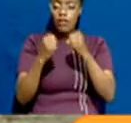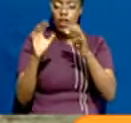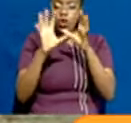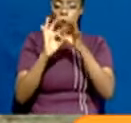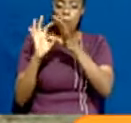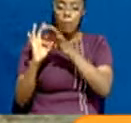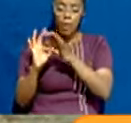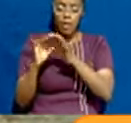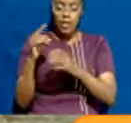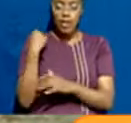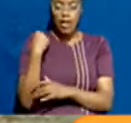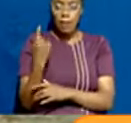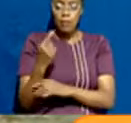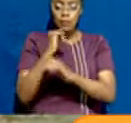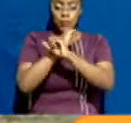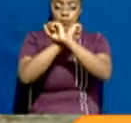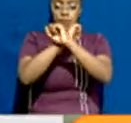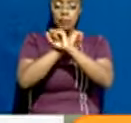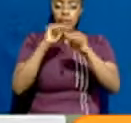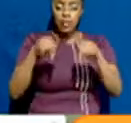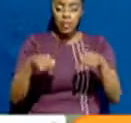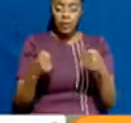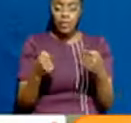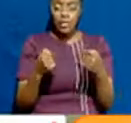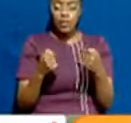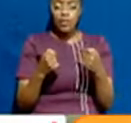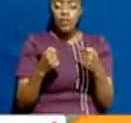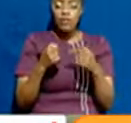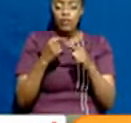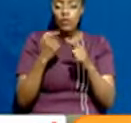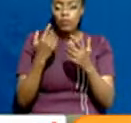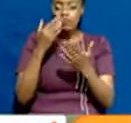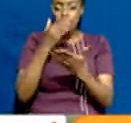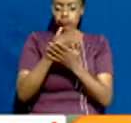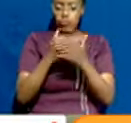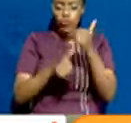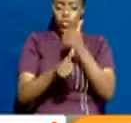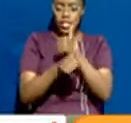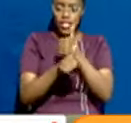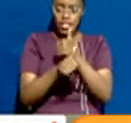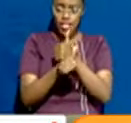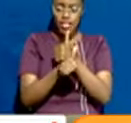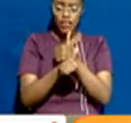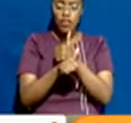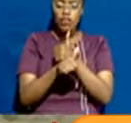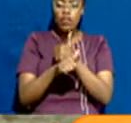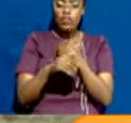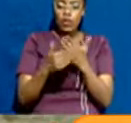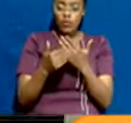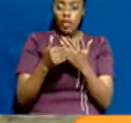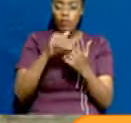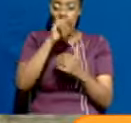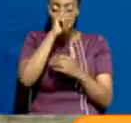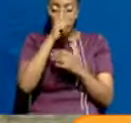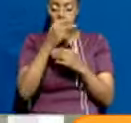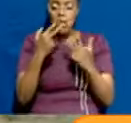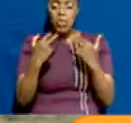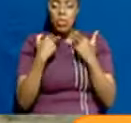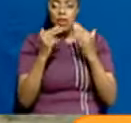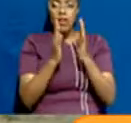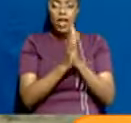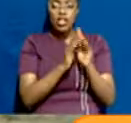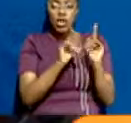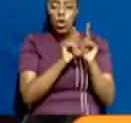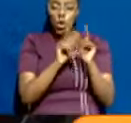combined numbers to protect ourselves from the very real dangers of colonization returning in